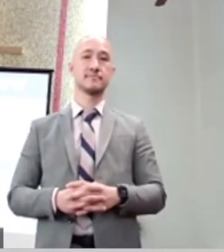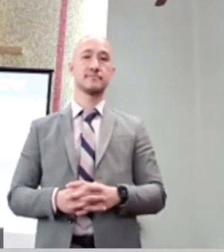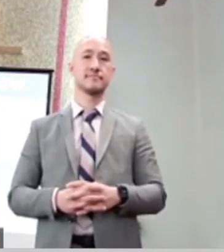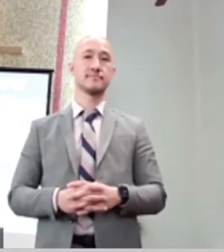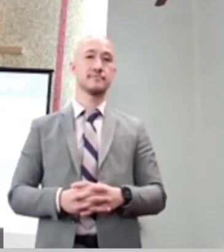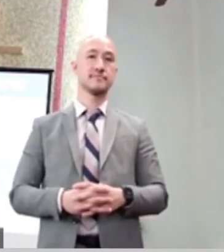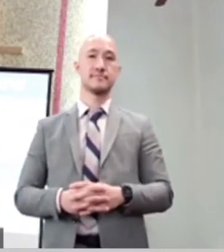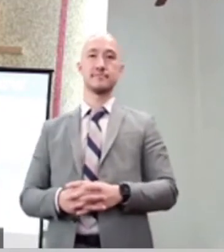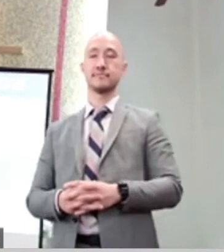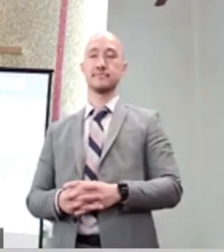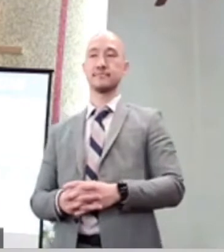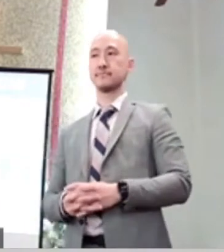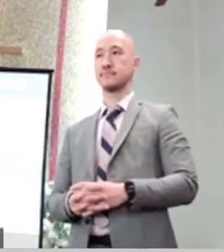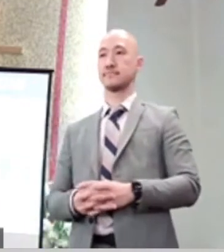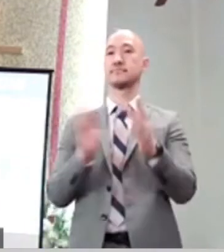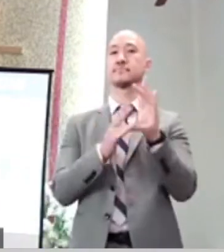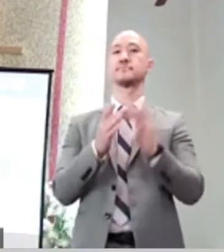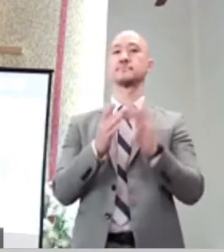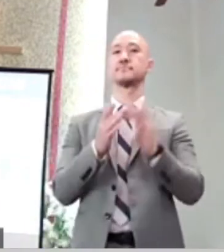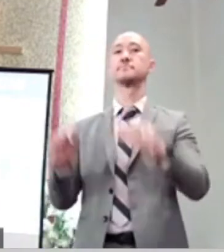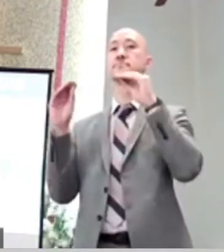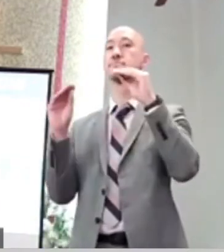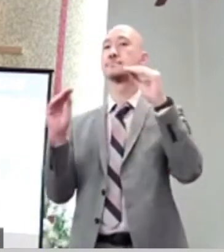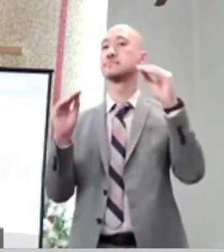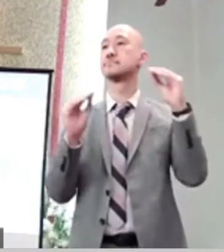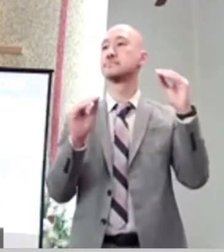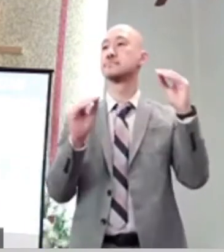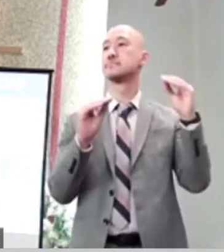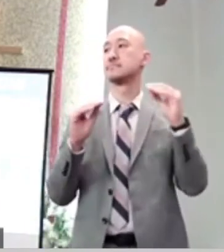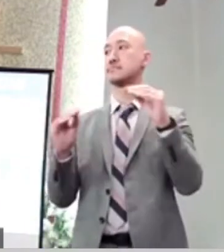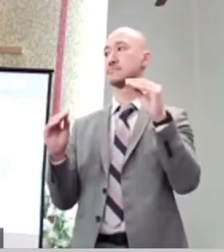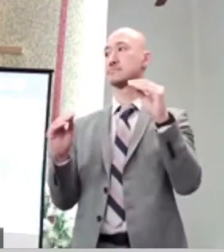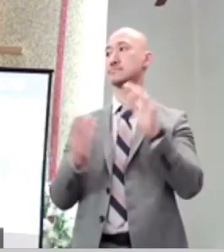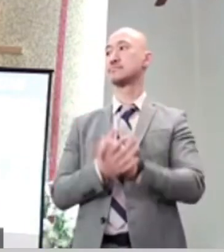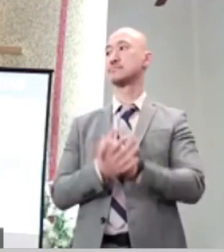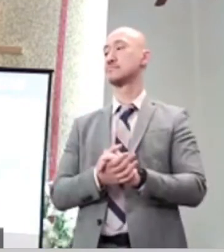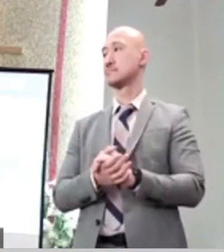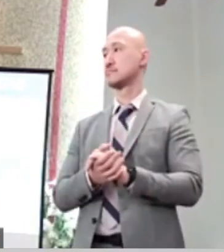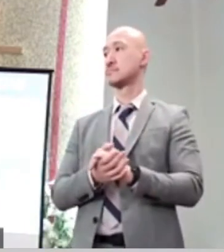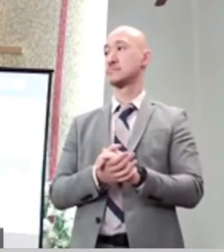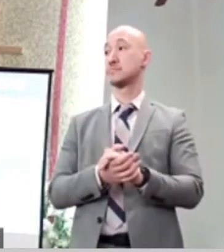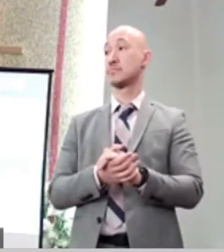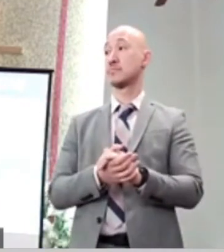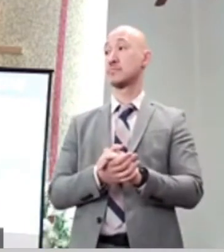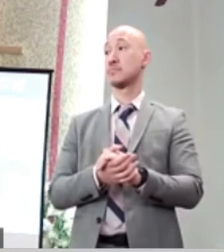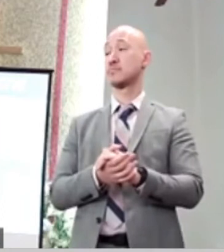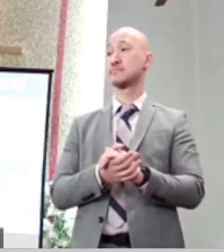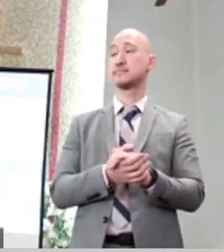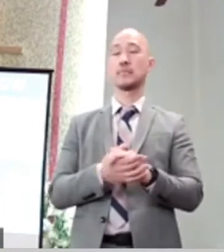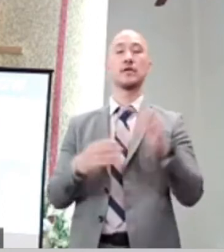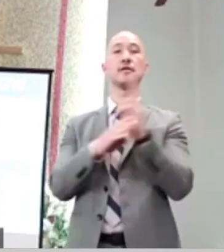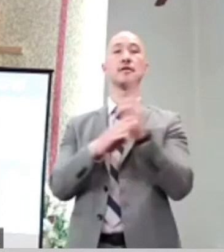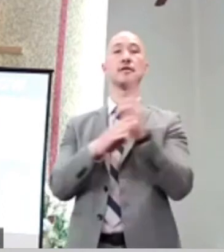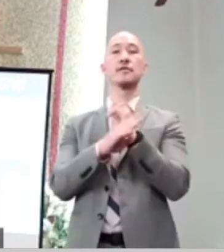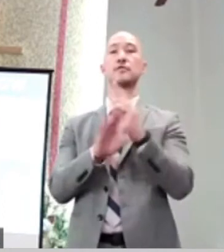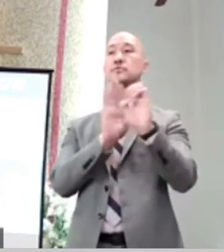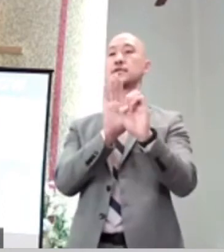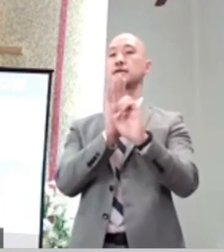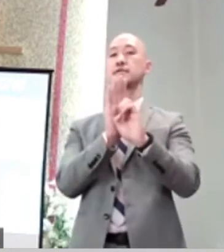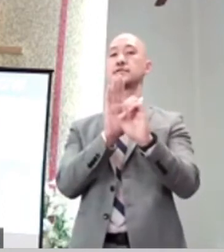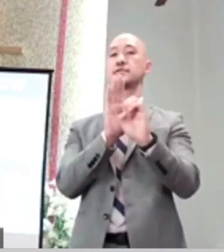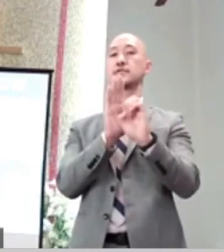with them. I'm with my bridal party here. And we're celebrating a wedding that's going to take